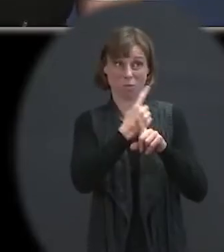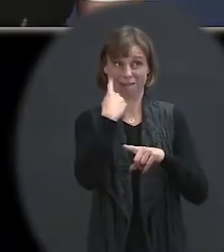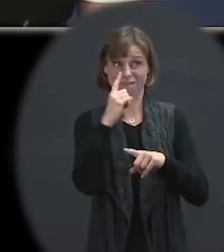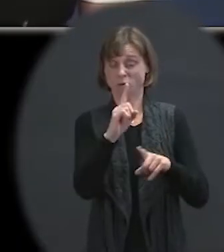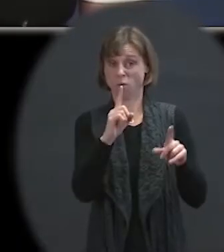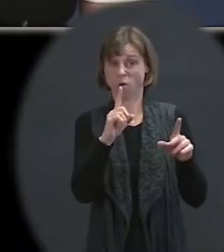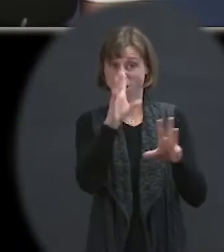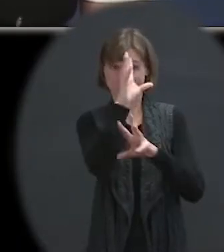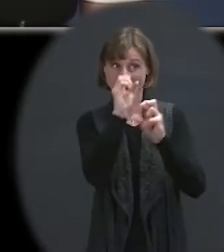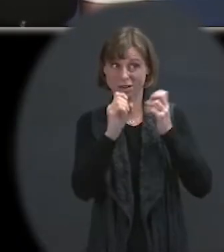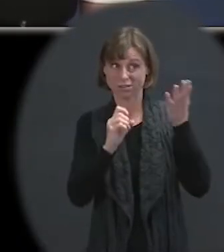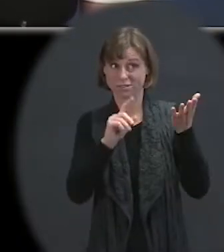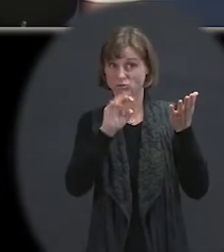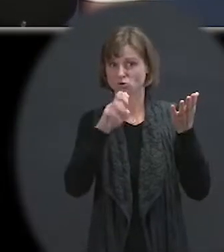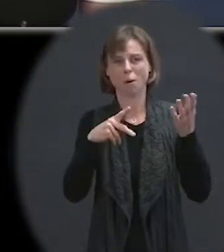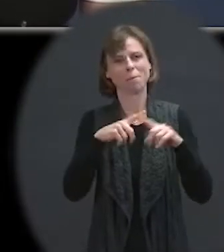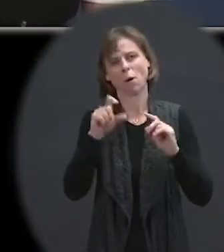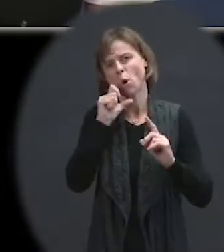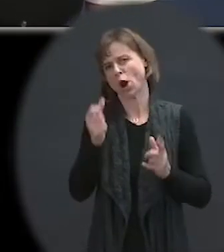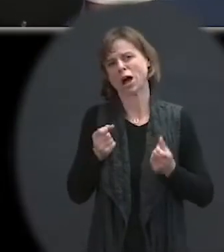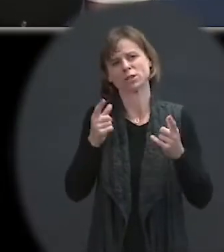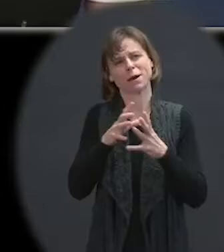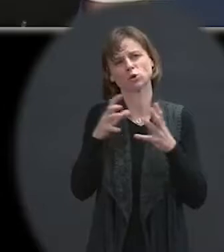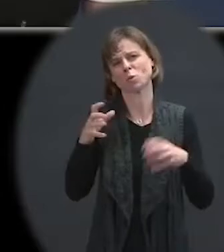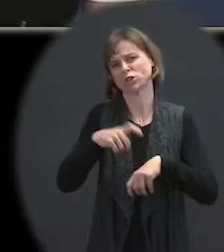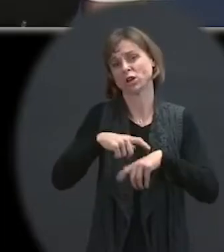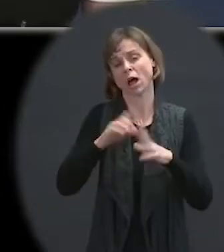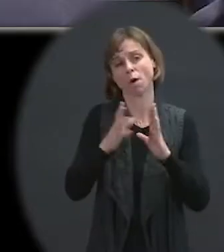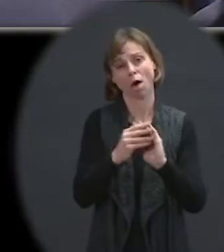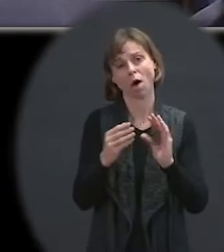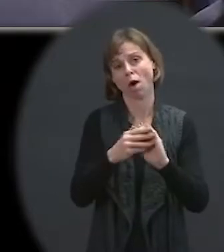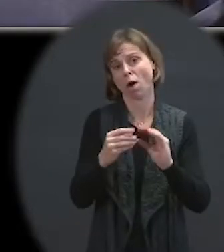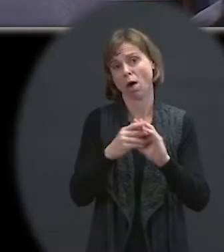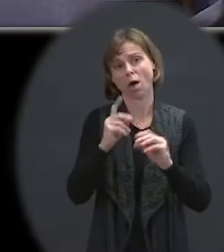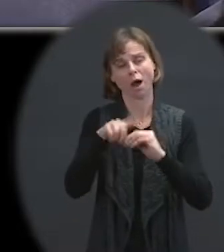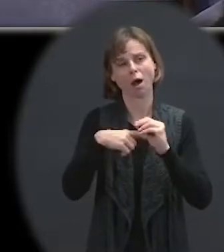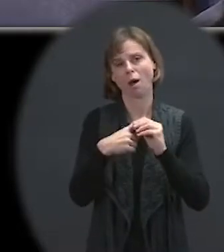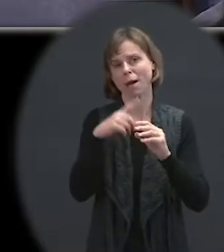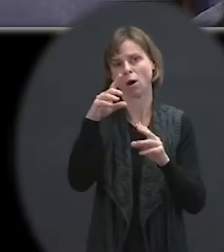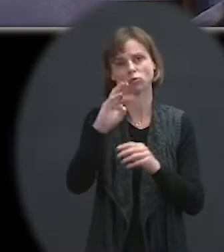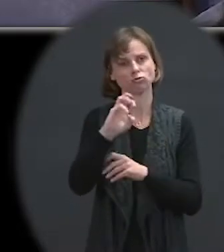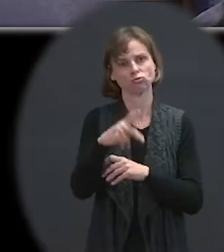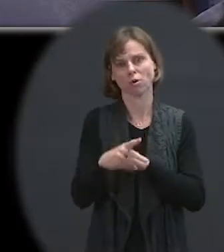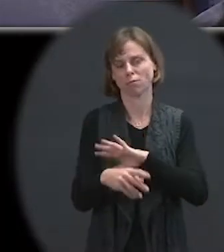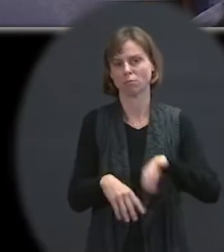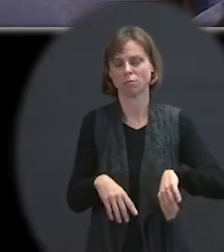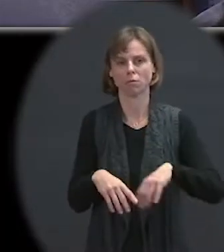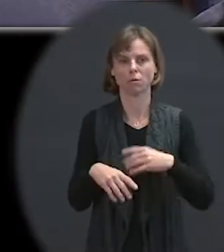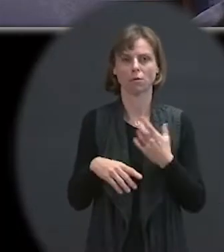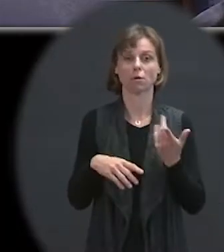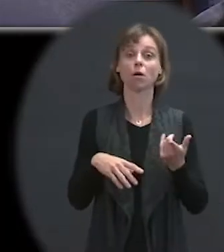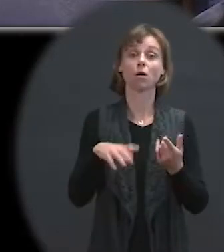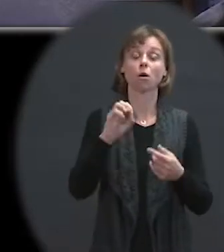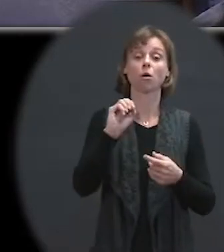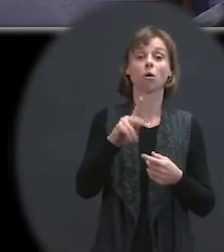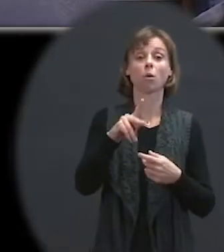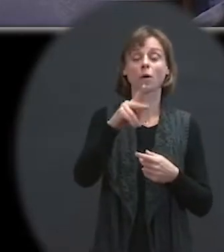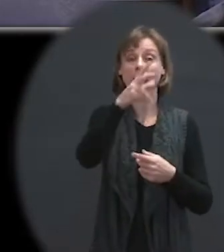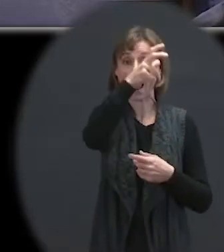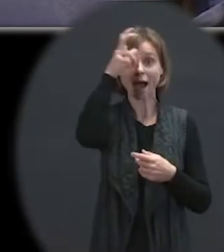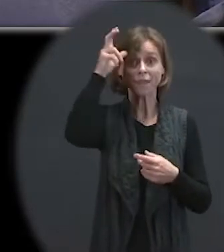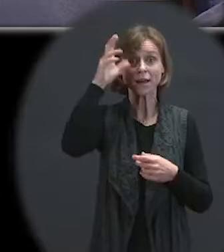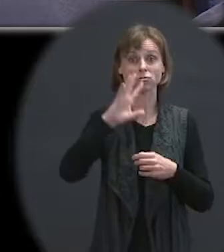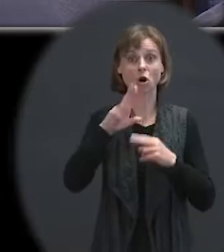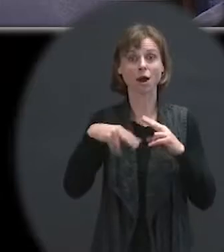on or talking about President Trump, former President Trump. Afghanistan. Given the concerns about the timeline of